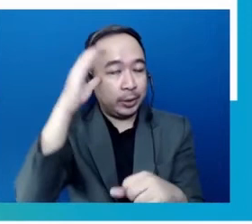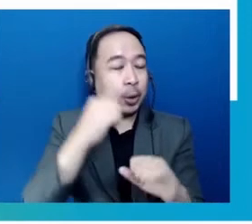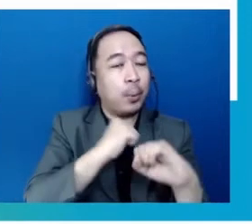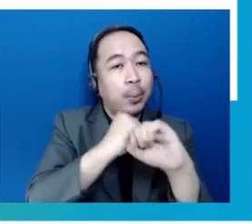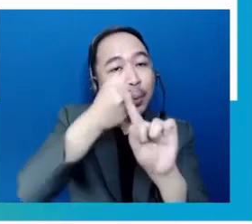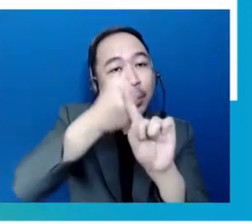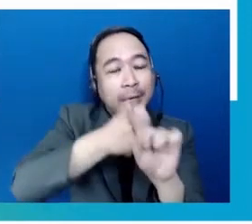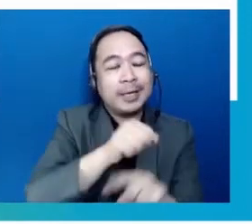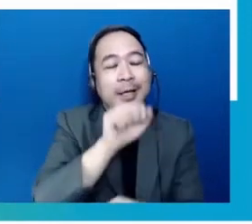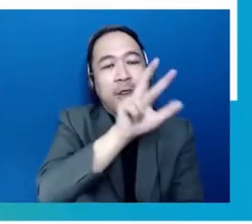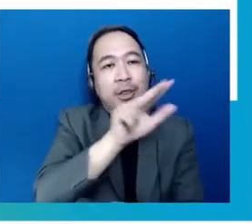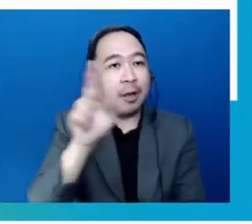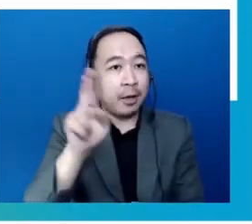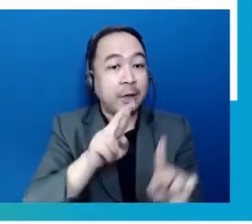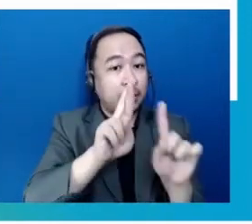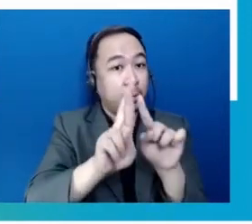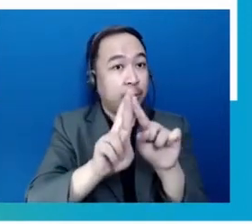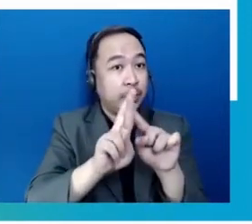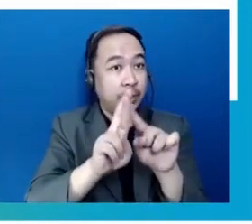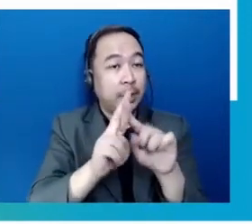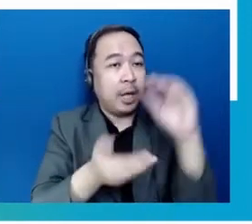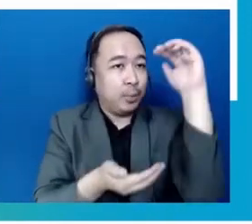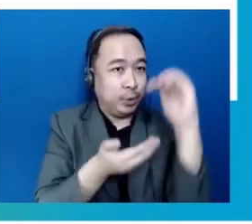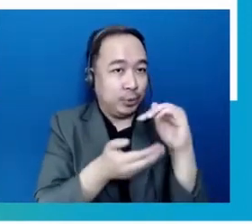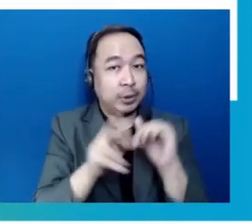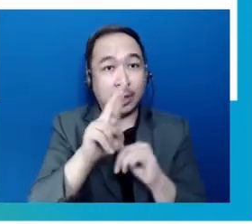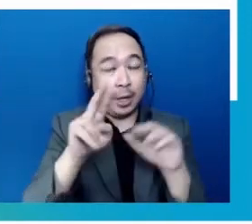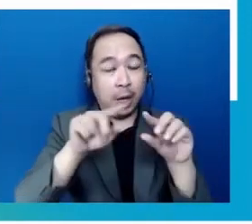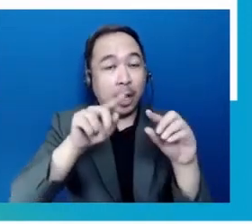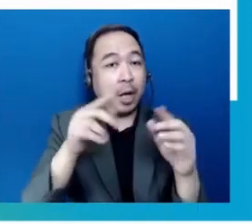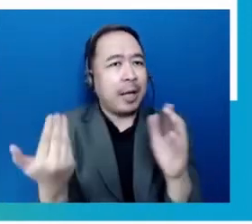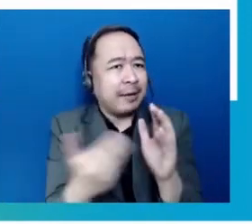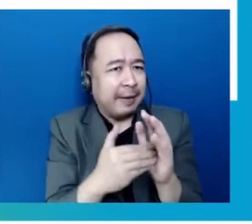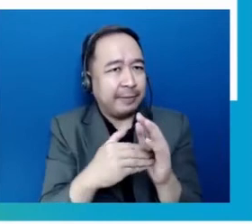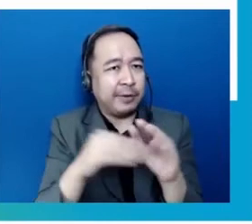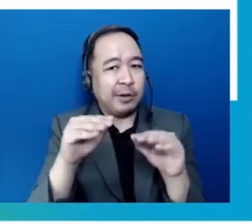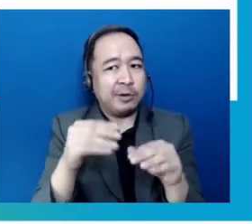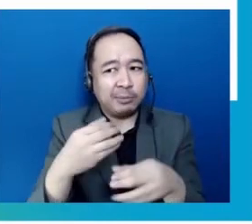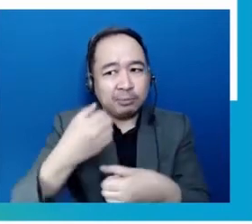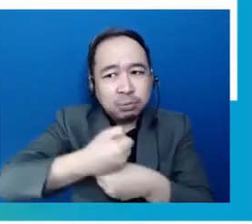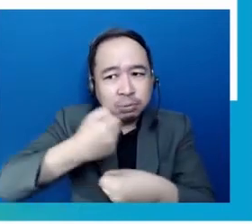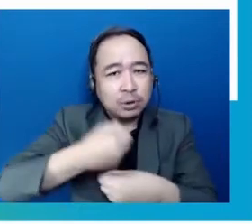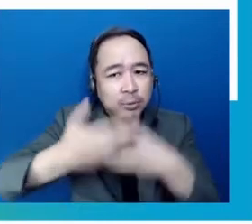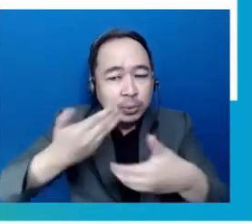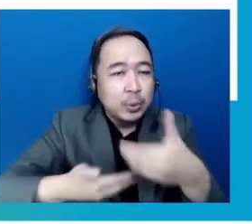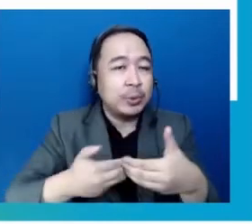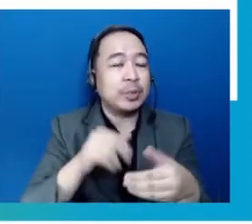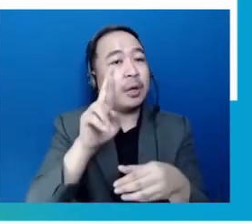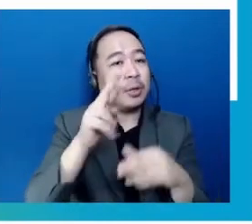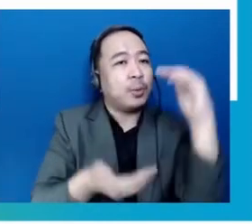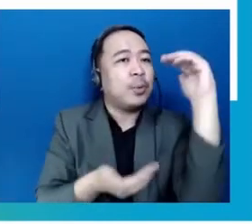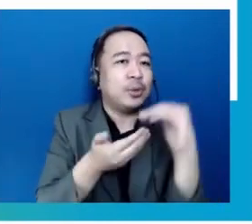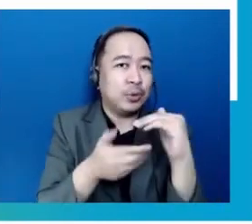reduce, reuse, and recycle of community waste to improve the local environment and contribute to the SDGs.